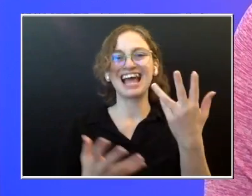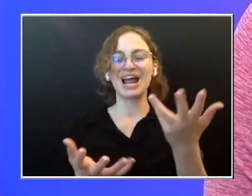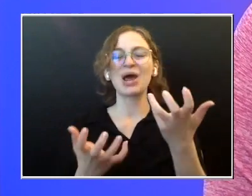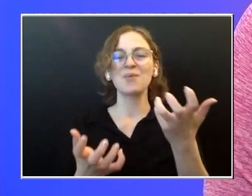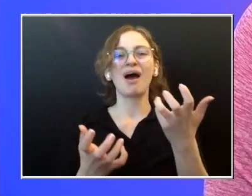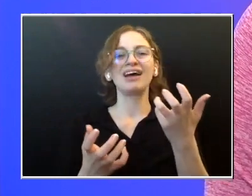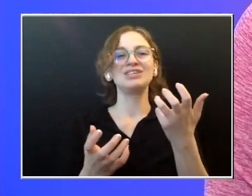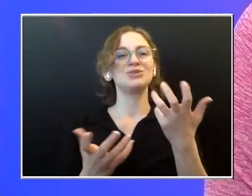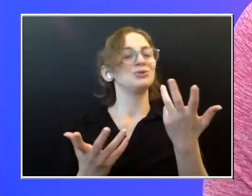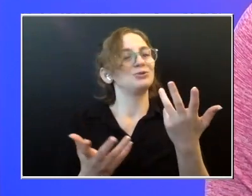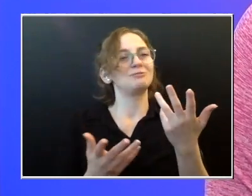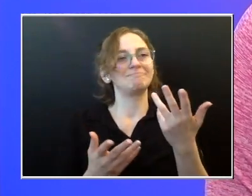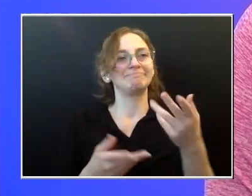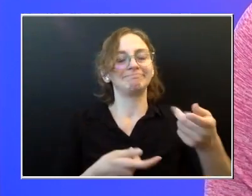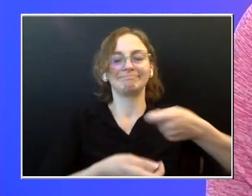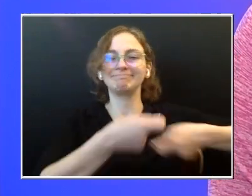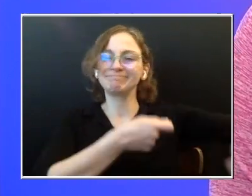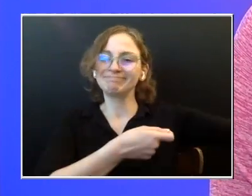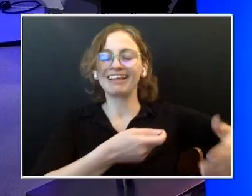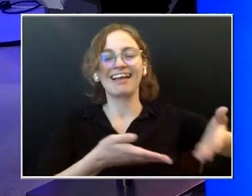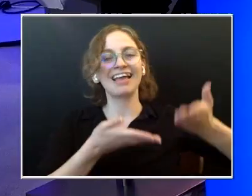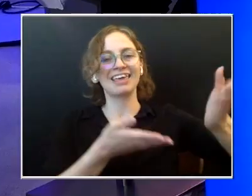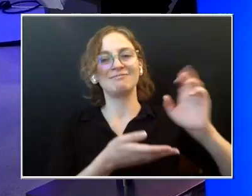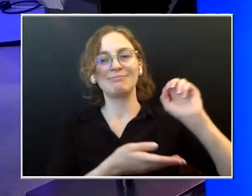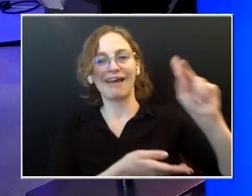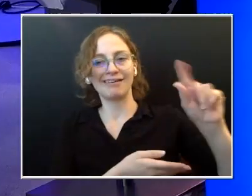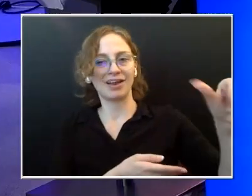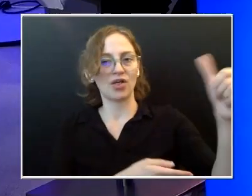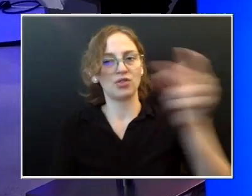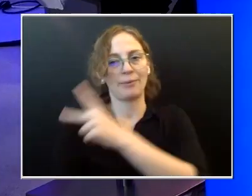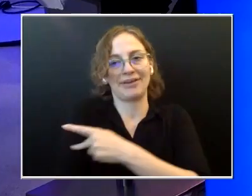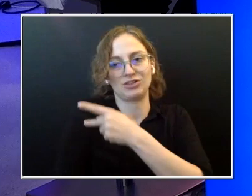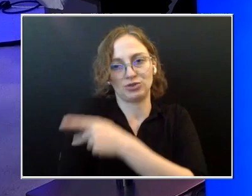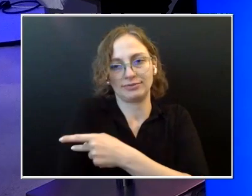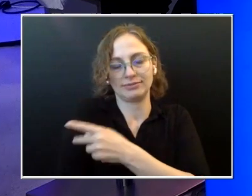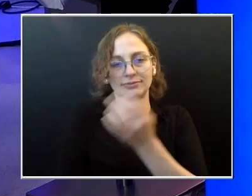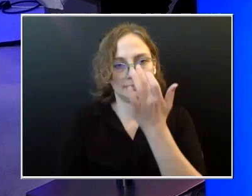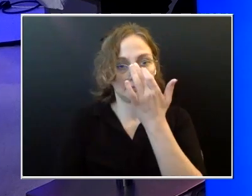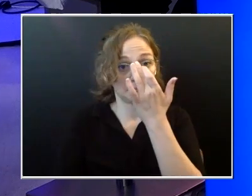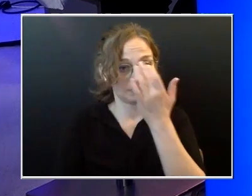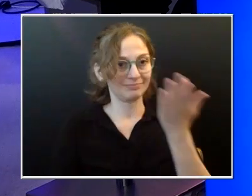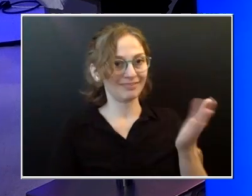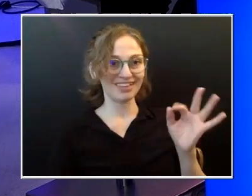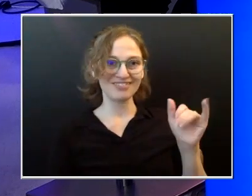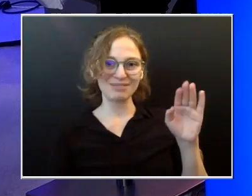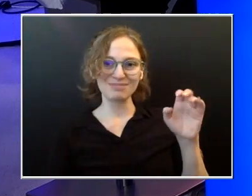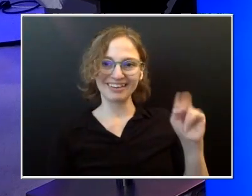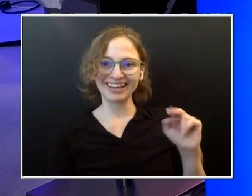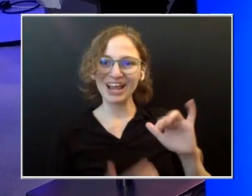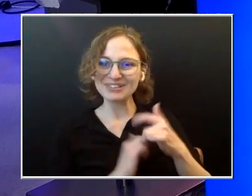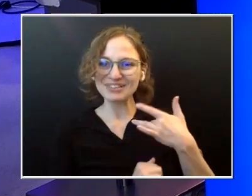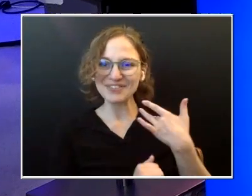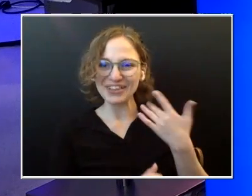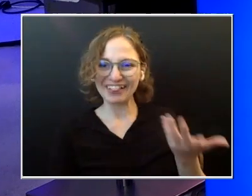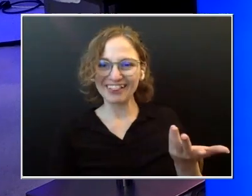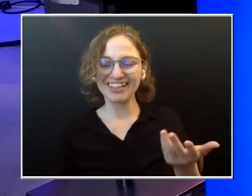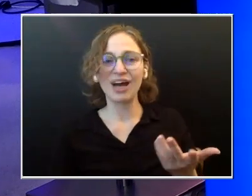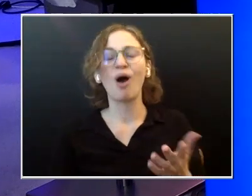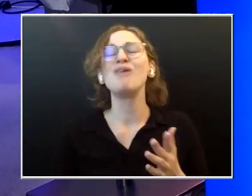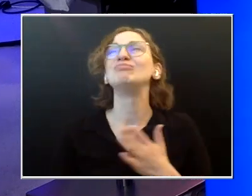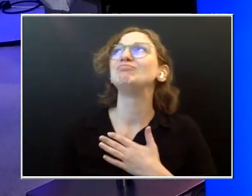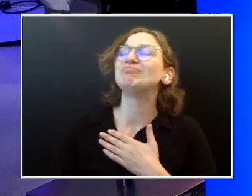to other patients that are going through this. Dr. Fabian, how does that feel? Oh, incredible. Yeah.